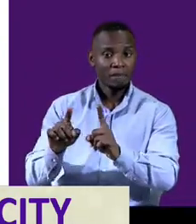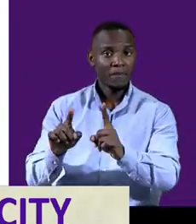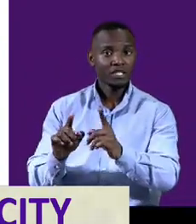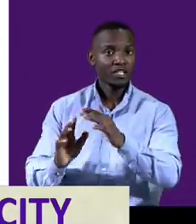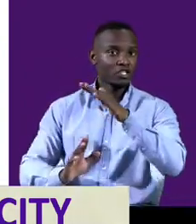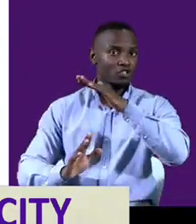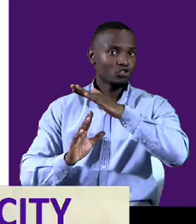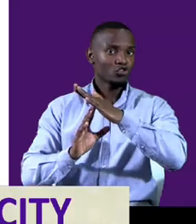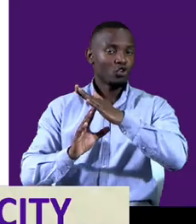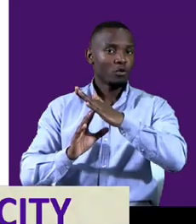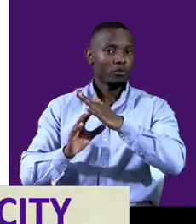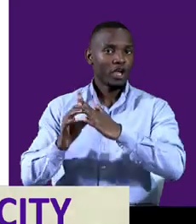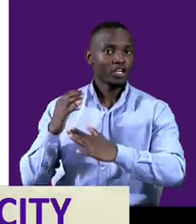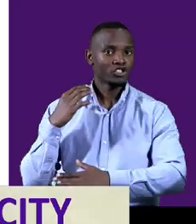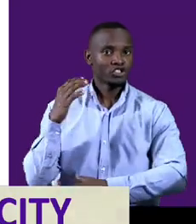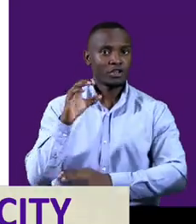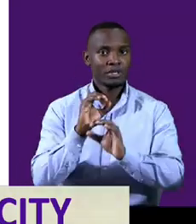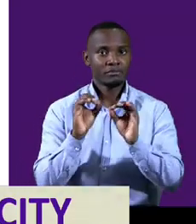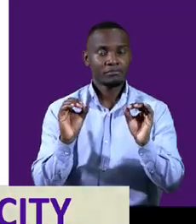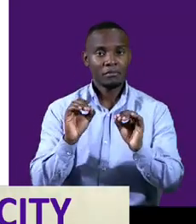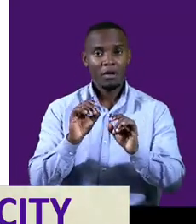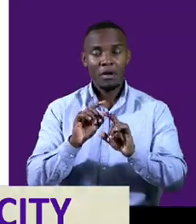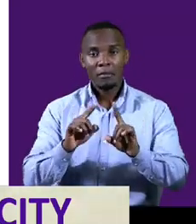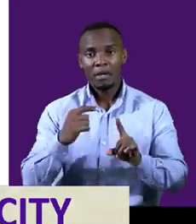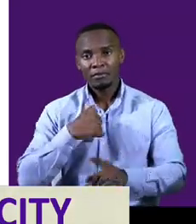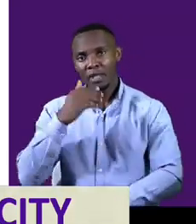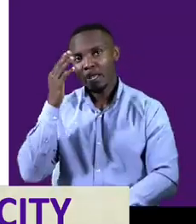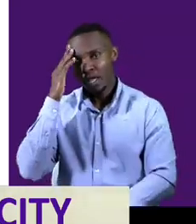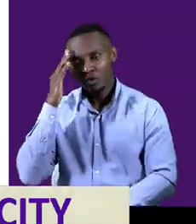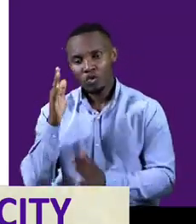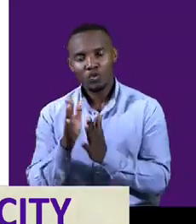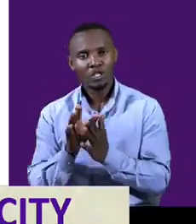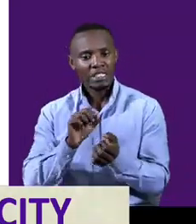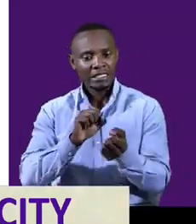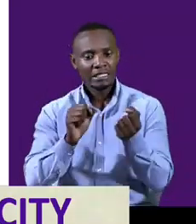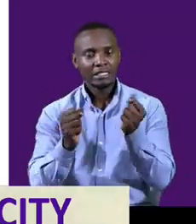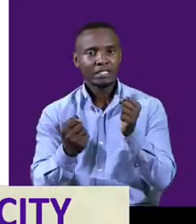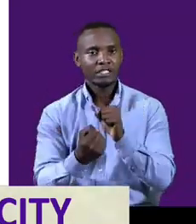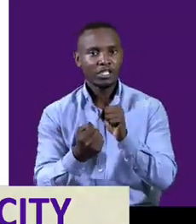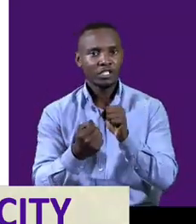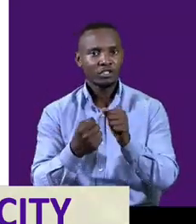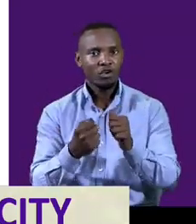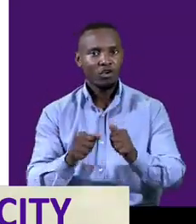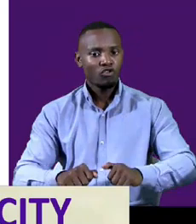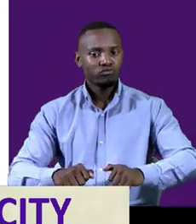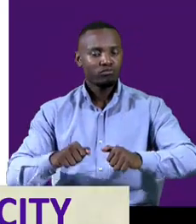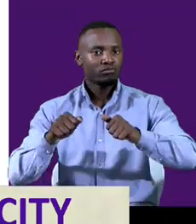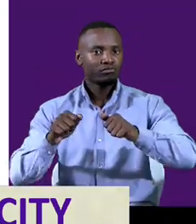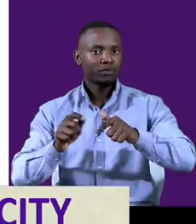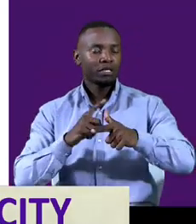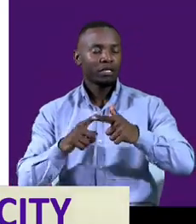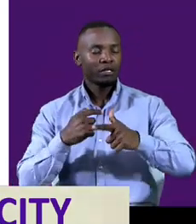at this point, I know with the reshuffle of the hierarchy at AFC Leopards, I